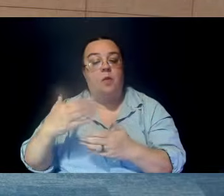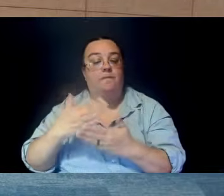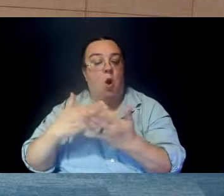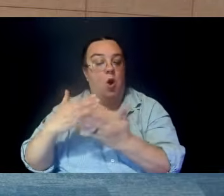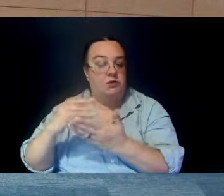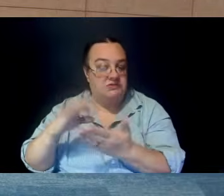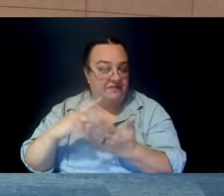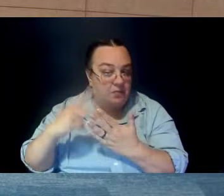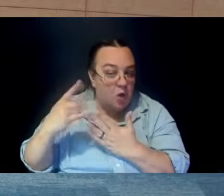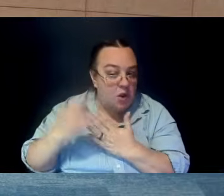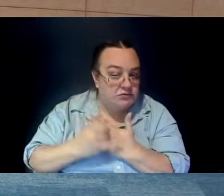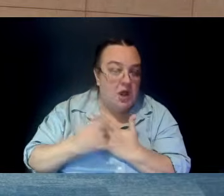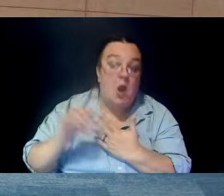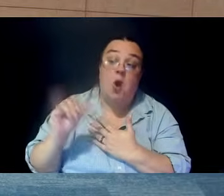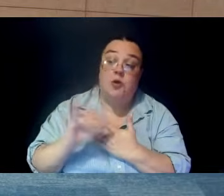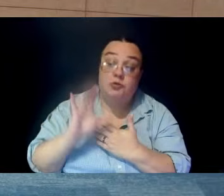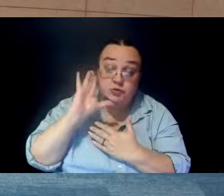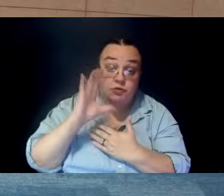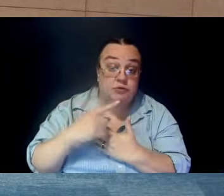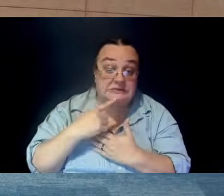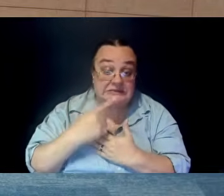also say that the